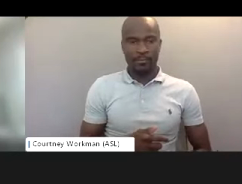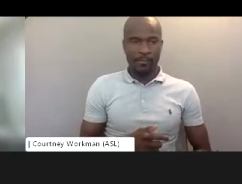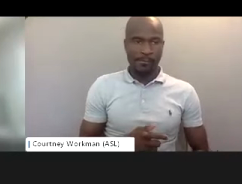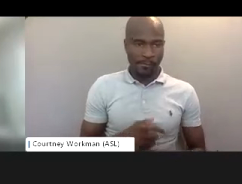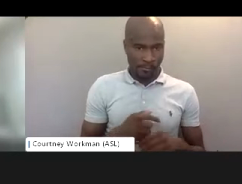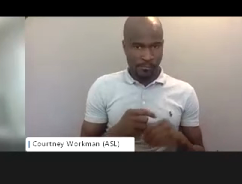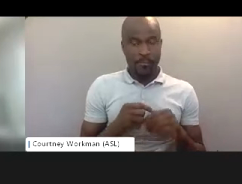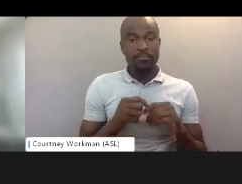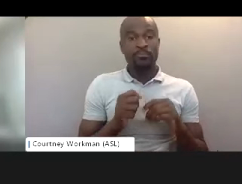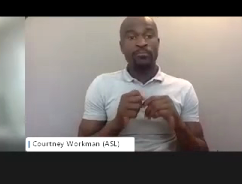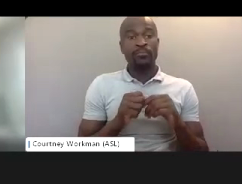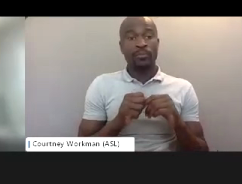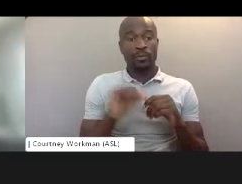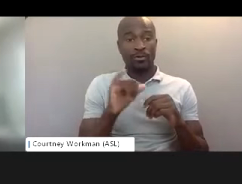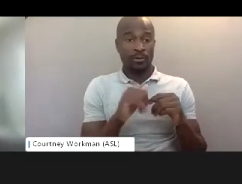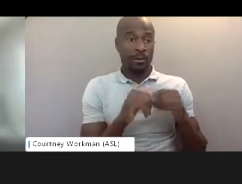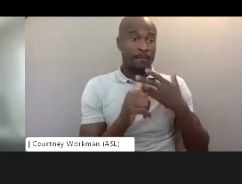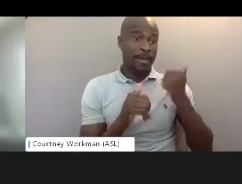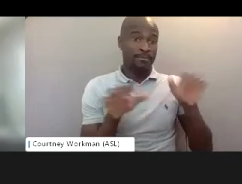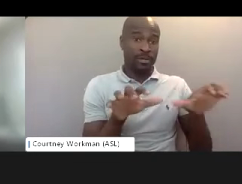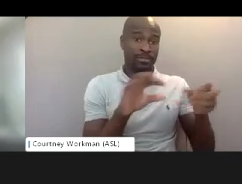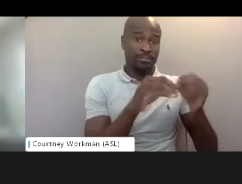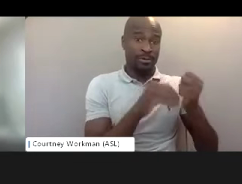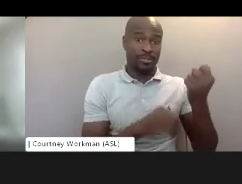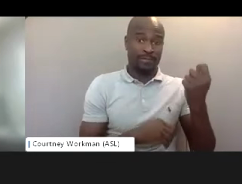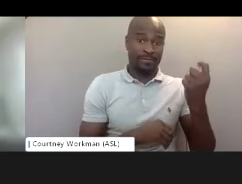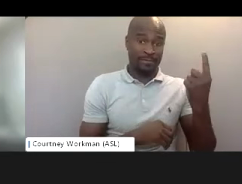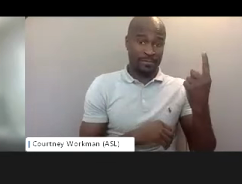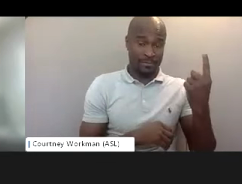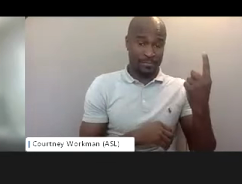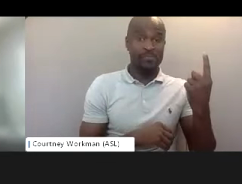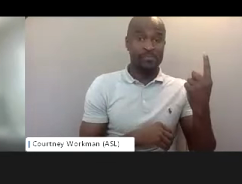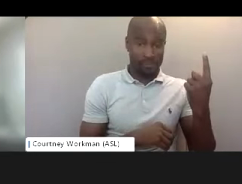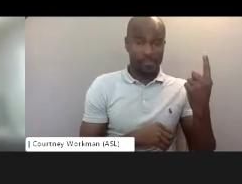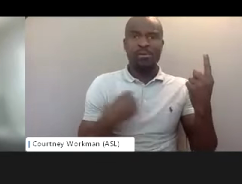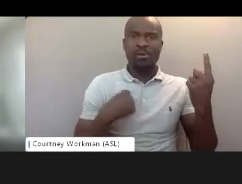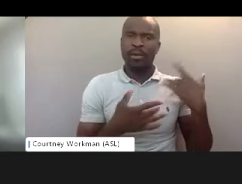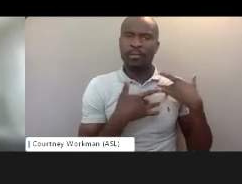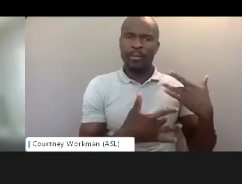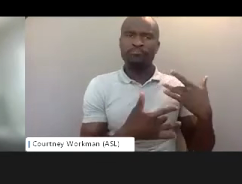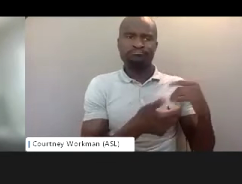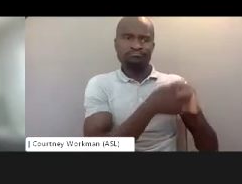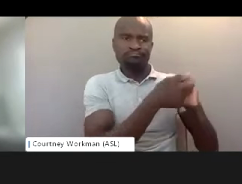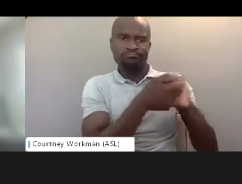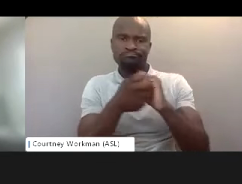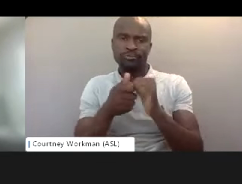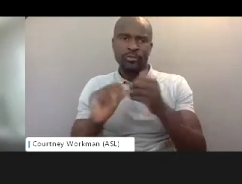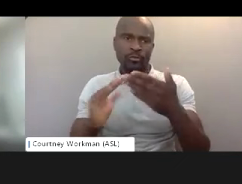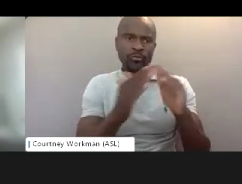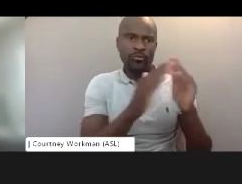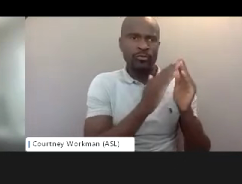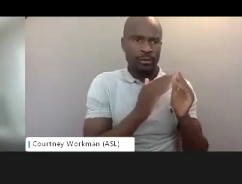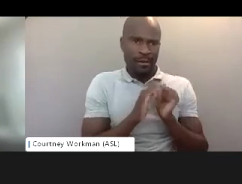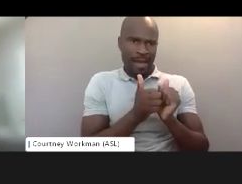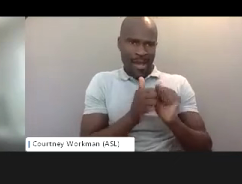11 is we have these best practices. We work with communities on how to prepare for mass violence, but also knowing that every community